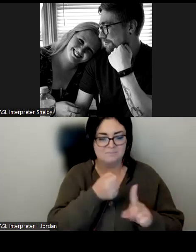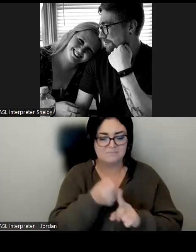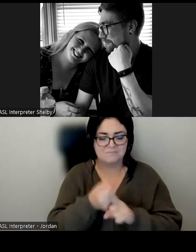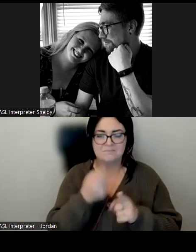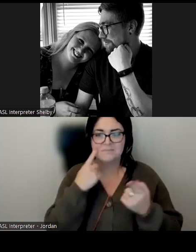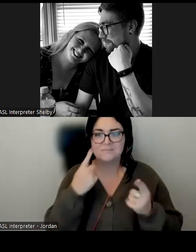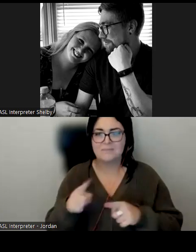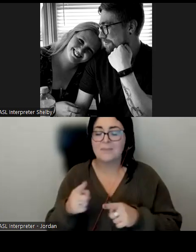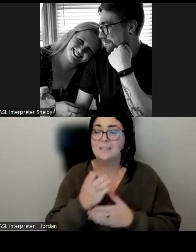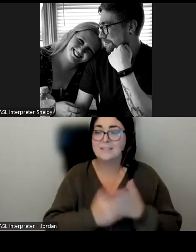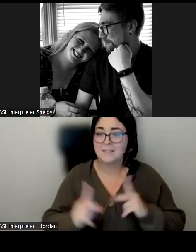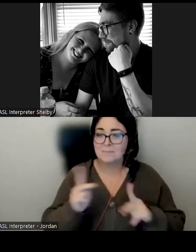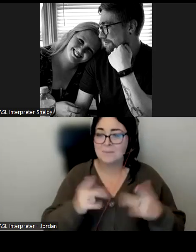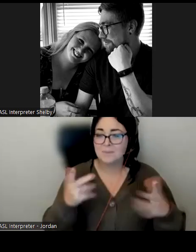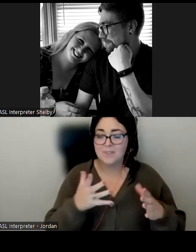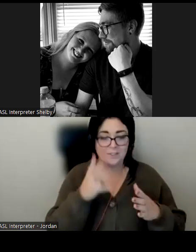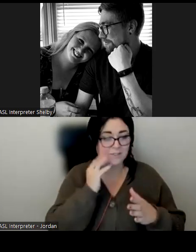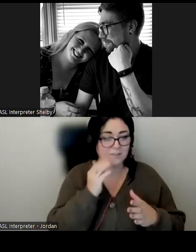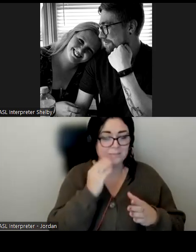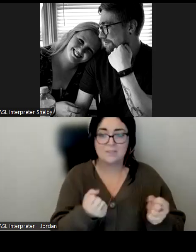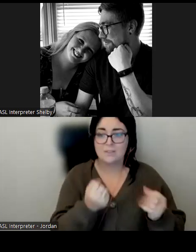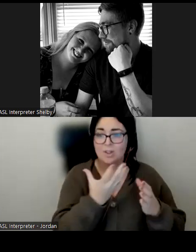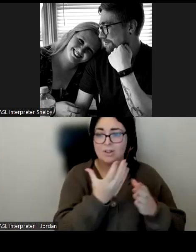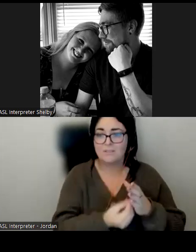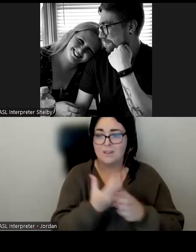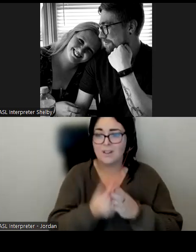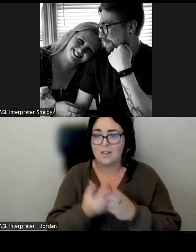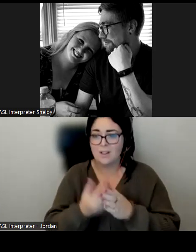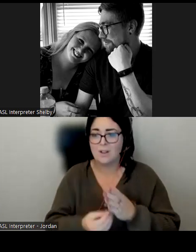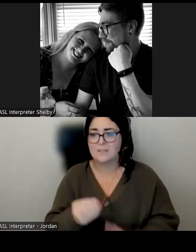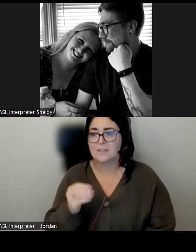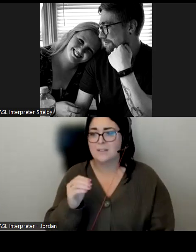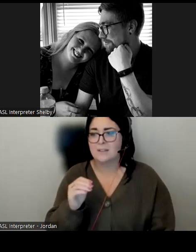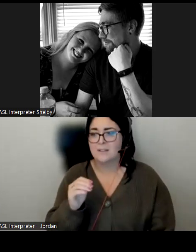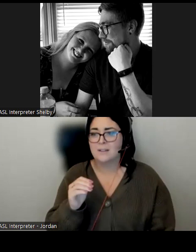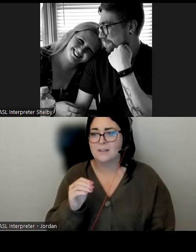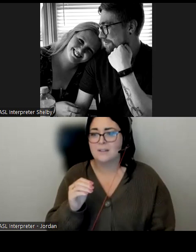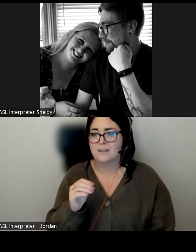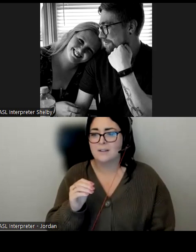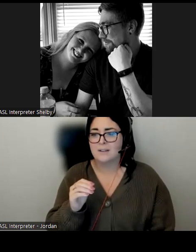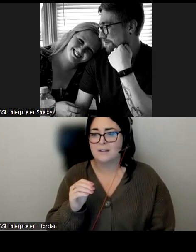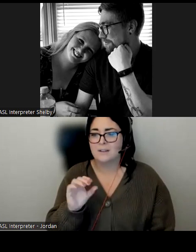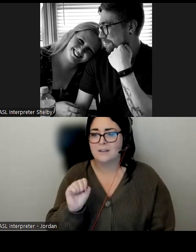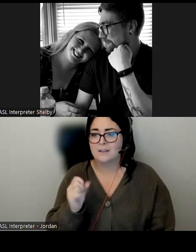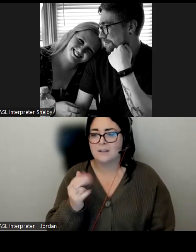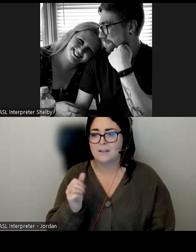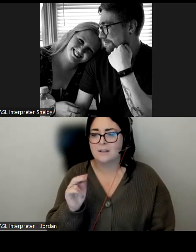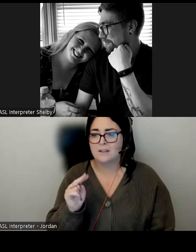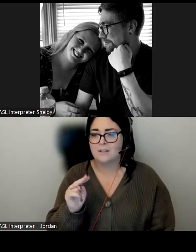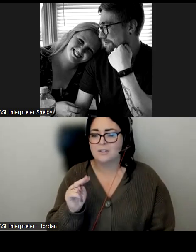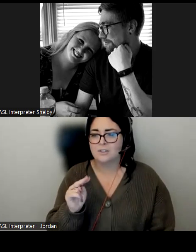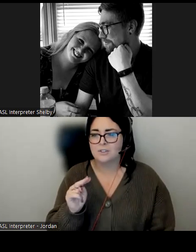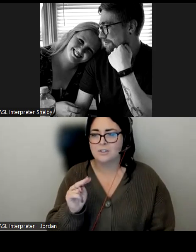multiple losses in their life. Shannon, can I just interrupt there? My apologies. Sure. By any chance, did you change your